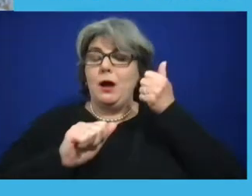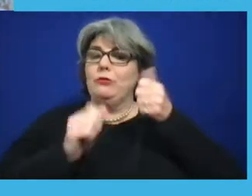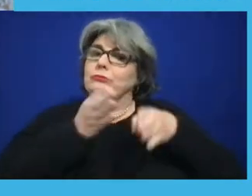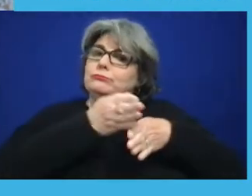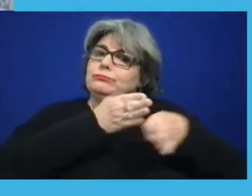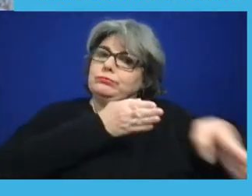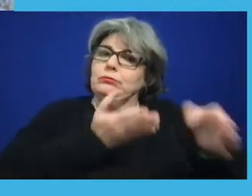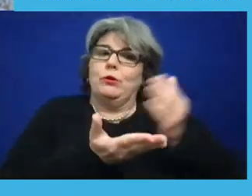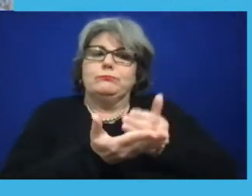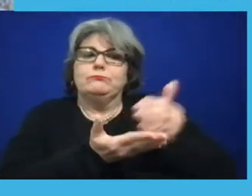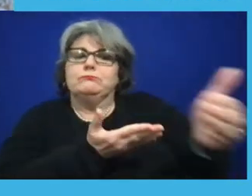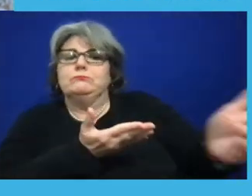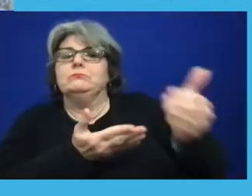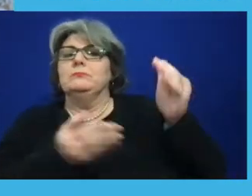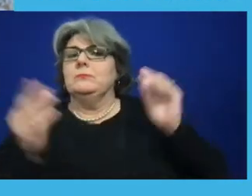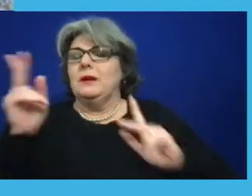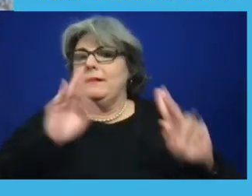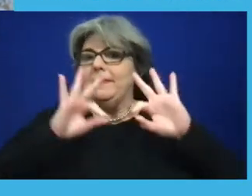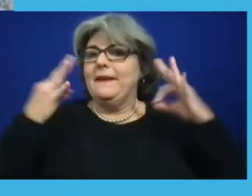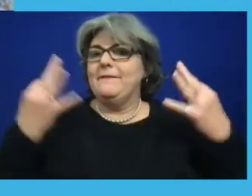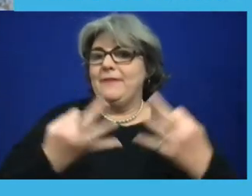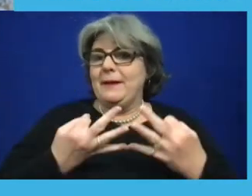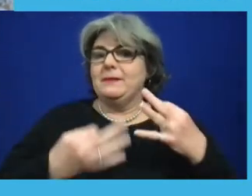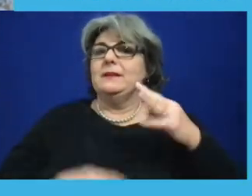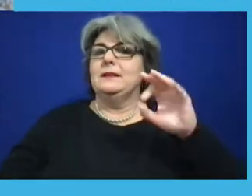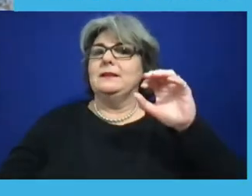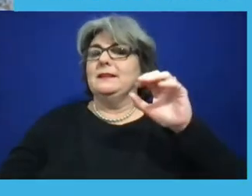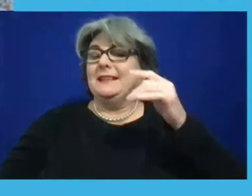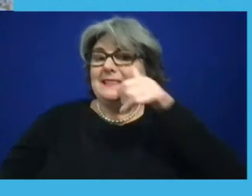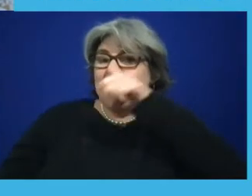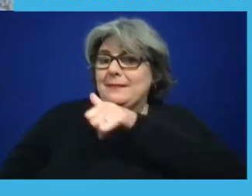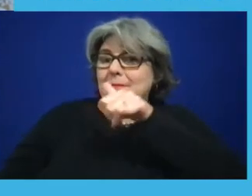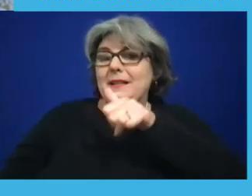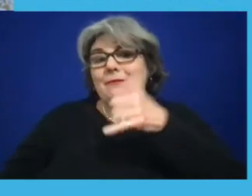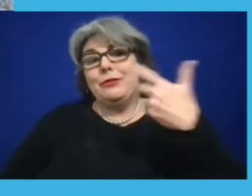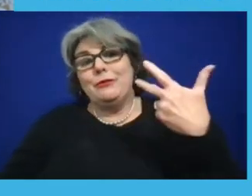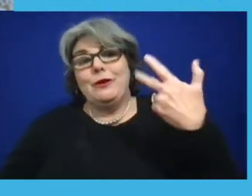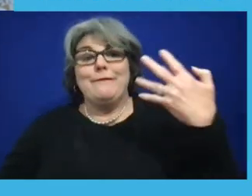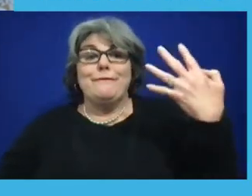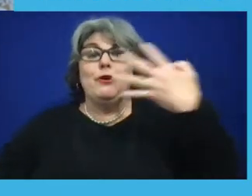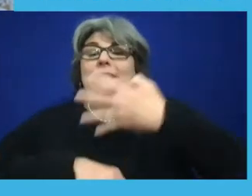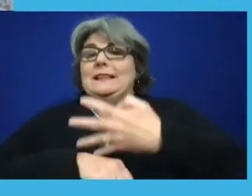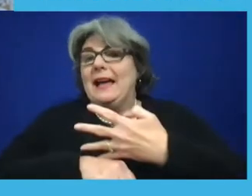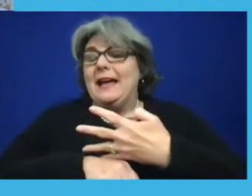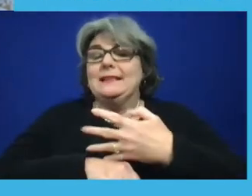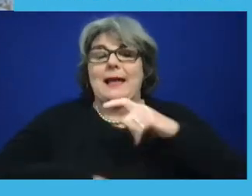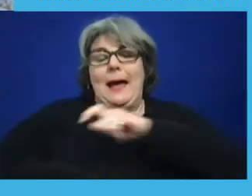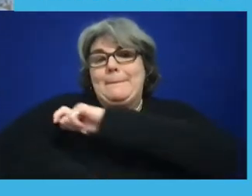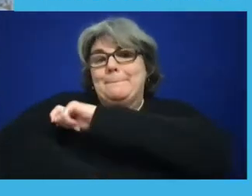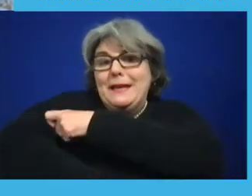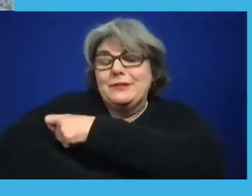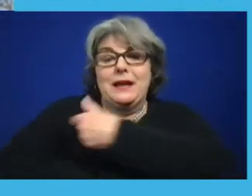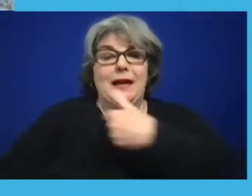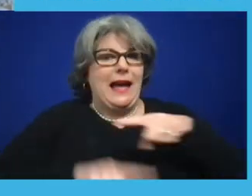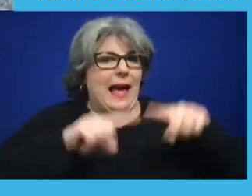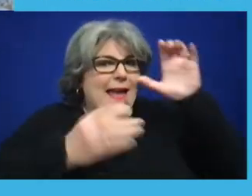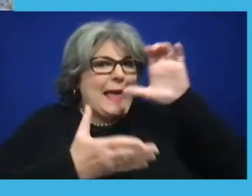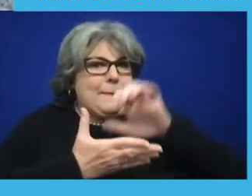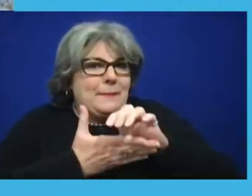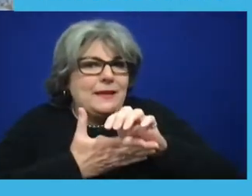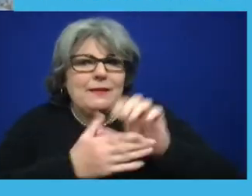places that matter, particularly for the most marginalized members of the human family. It sounds corny, but